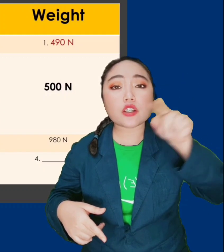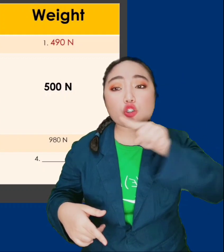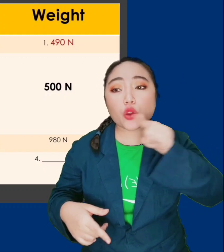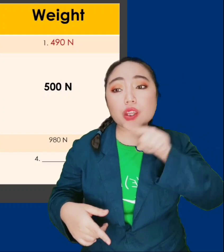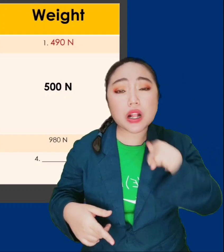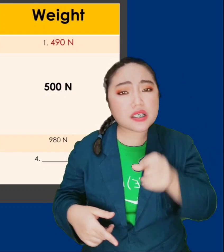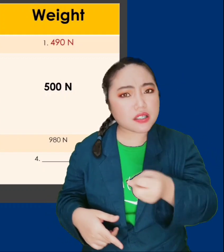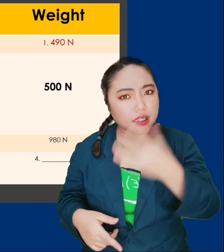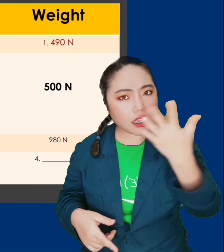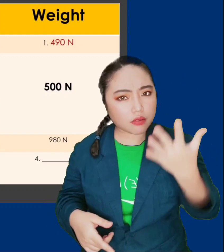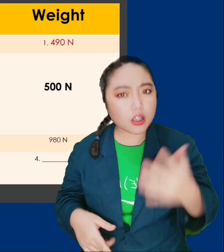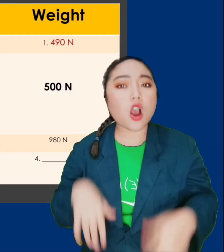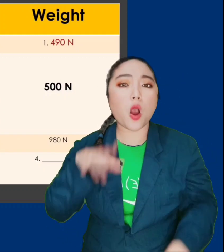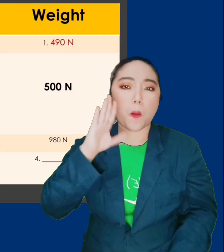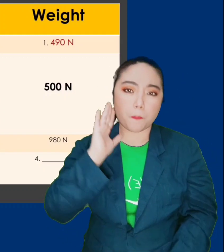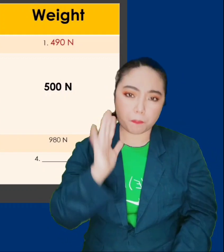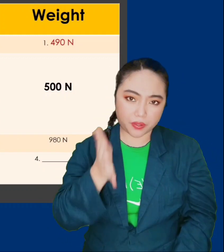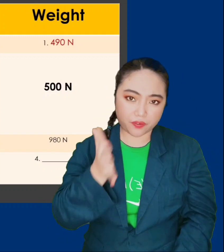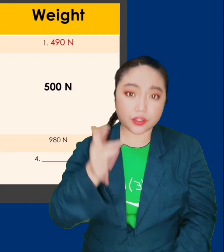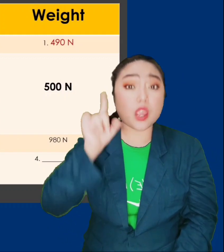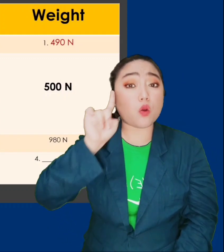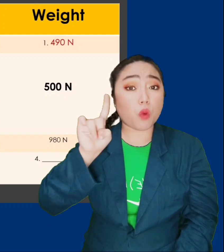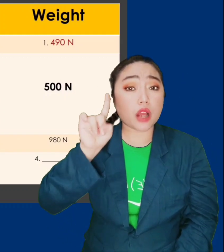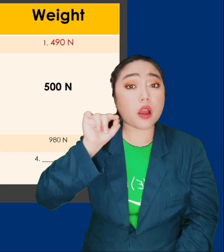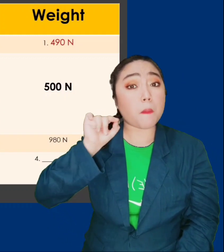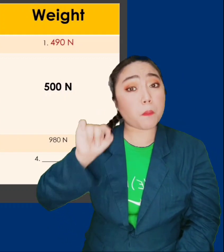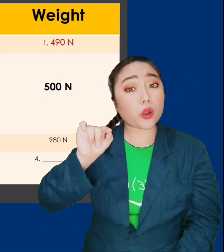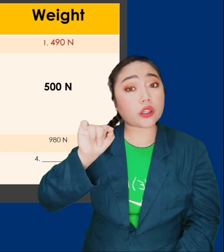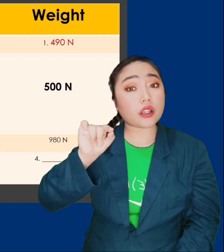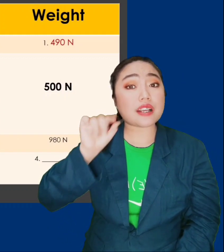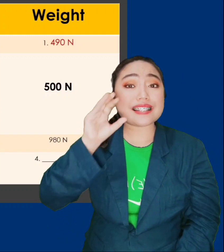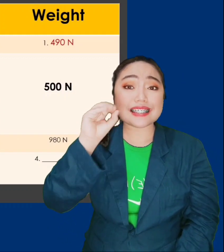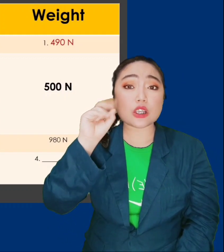9.8 meter per second squared is equals to